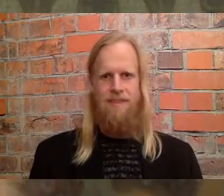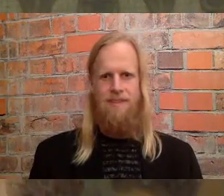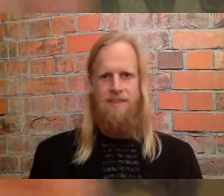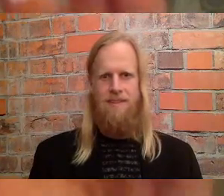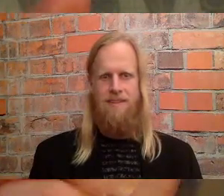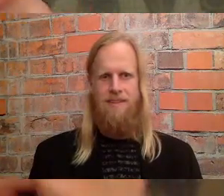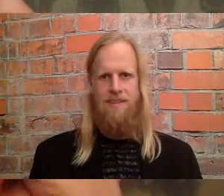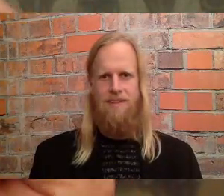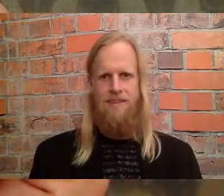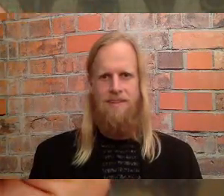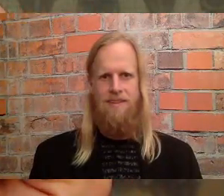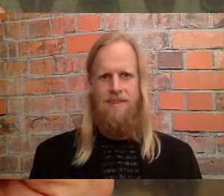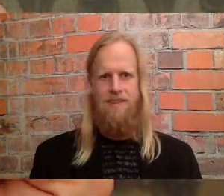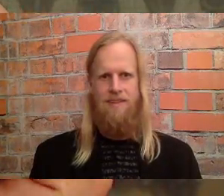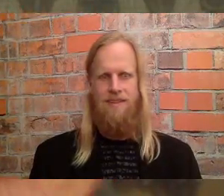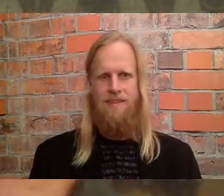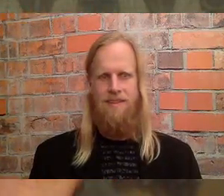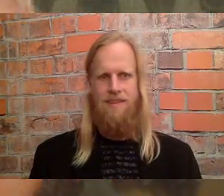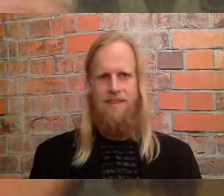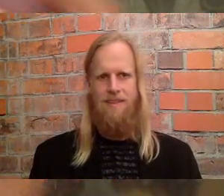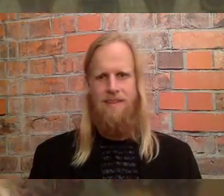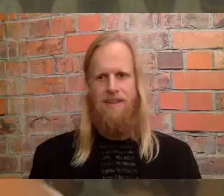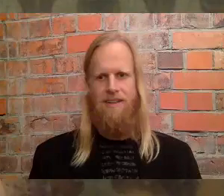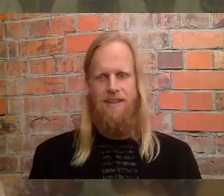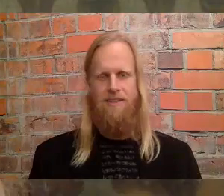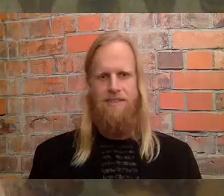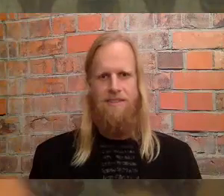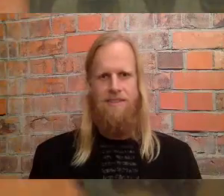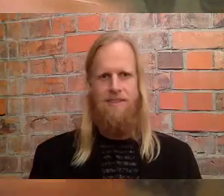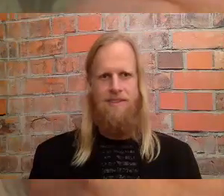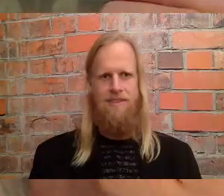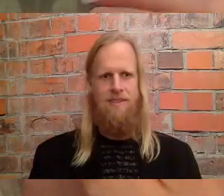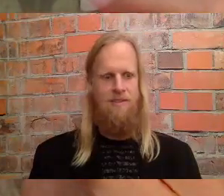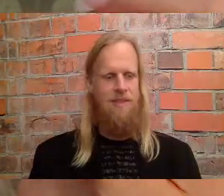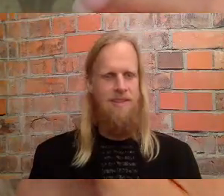that has many videos in it for you to learn and grow.